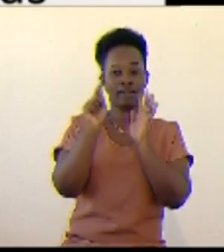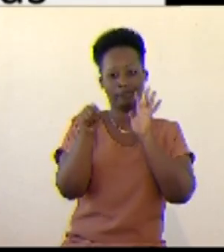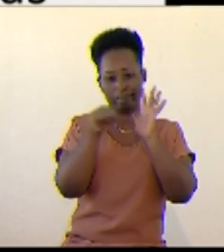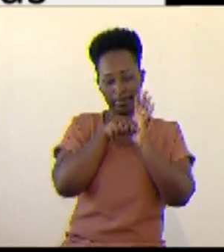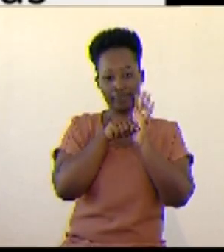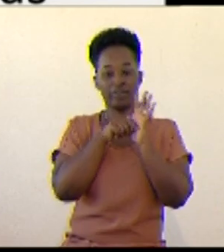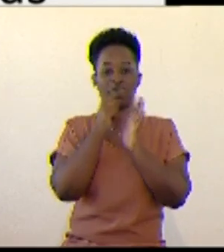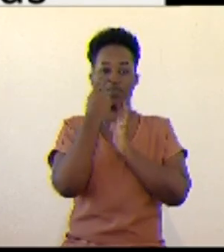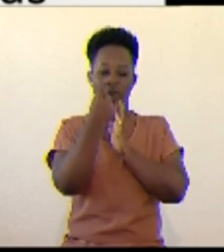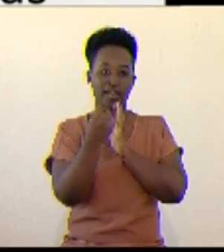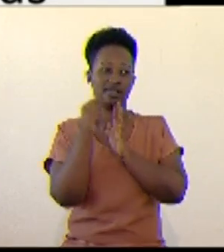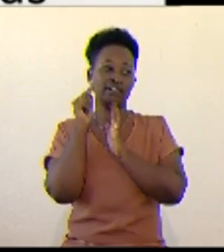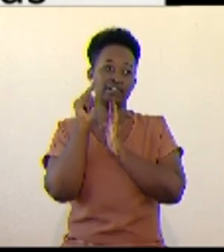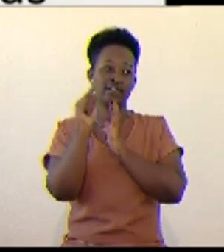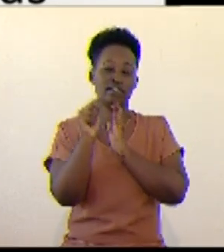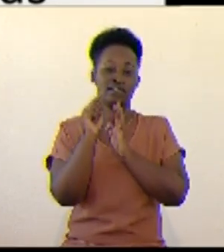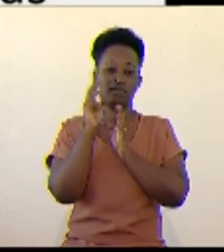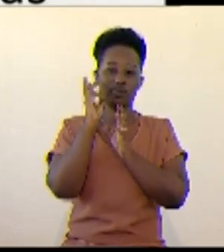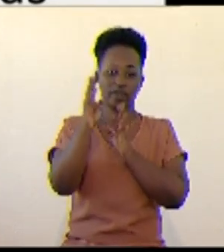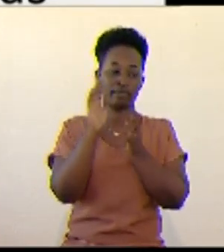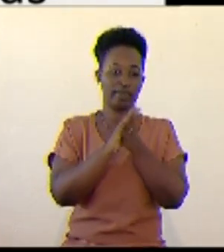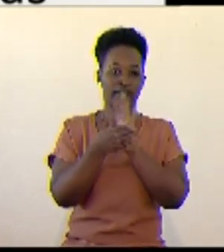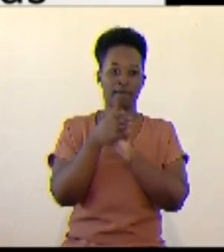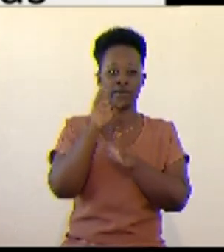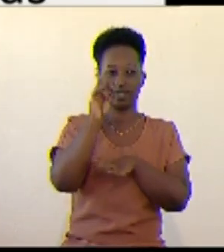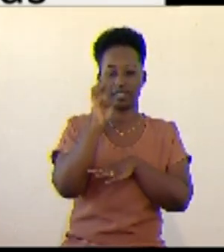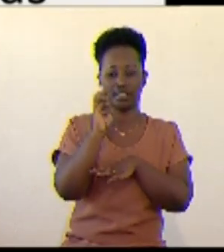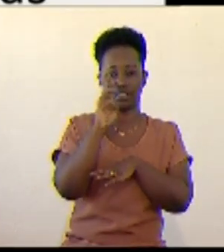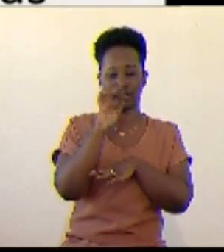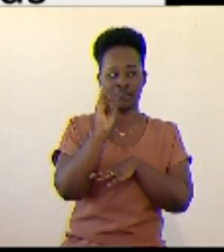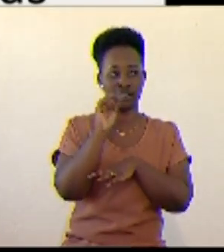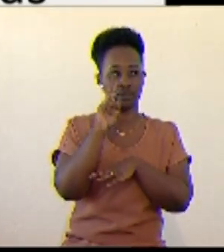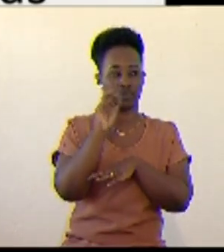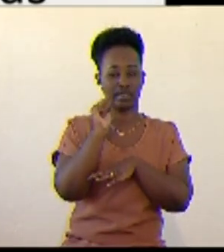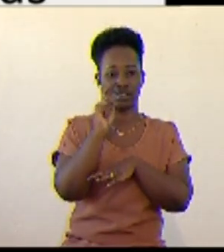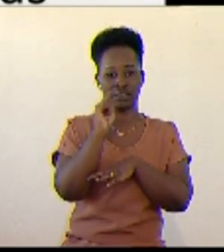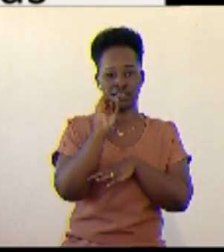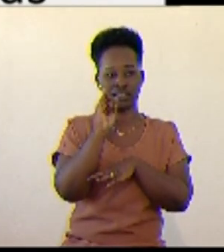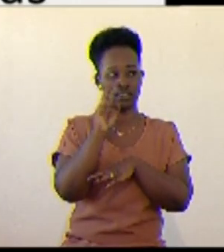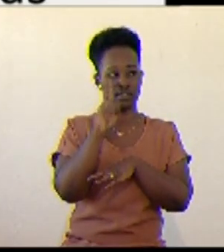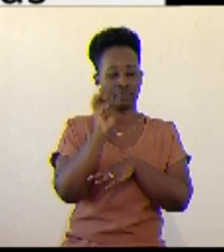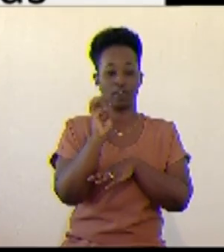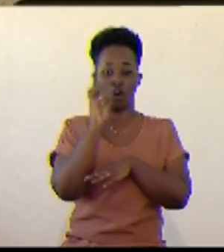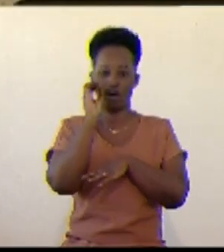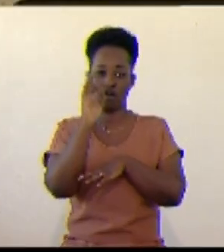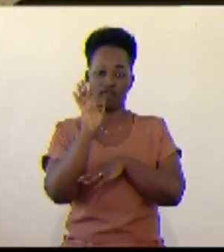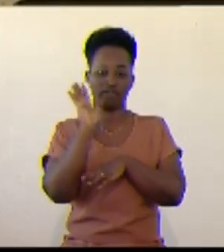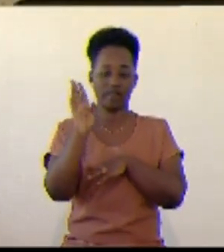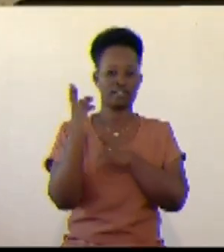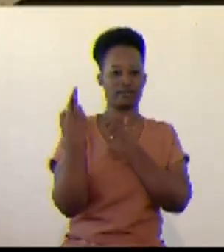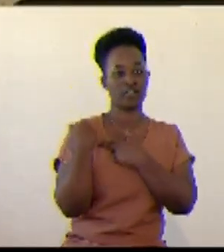1. So this will be the derivative of this function. So this is a derivative function of